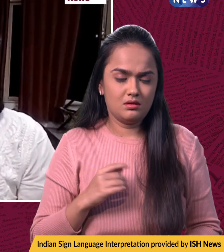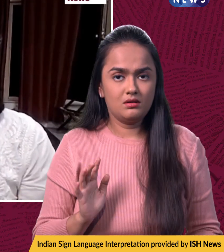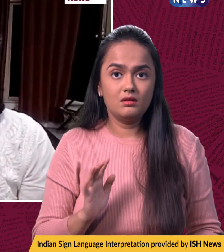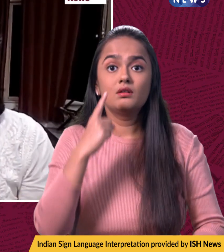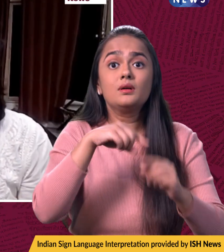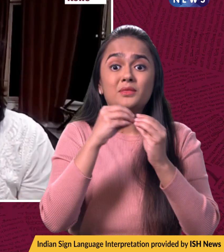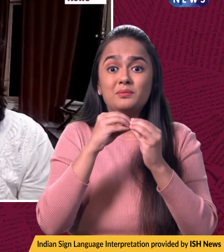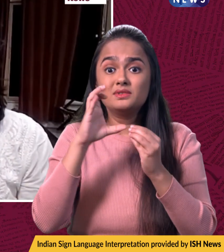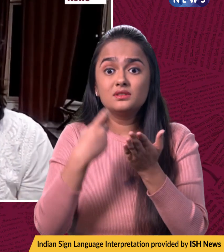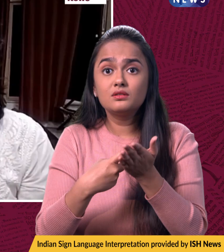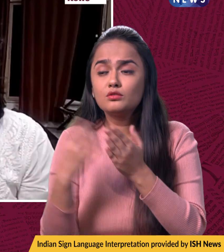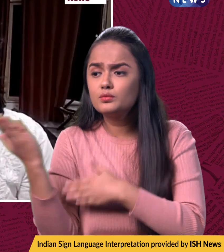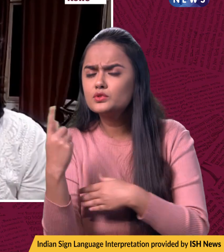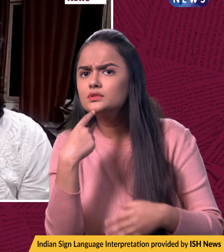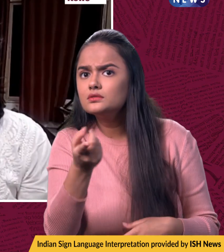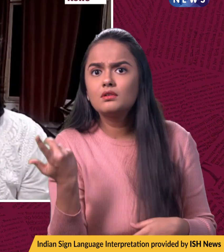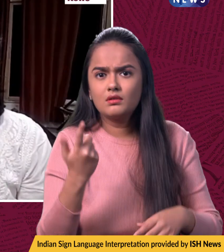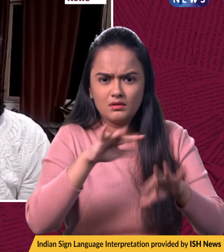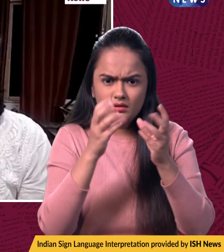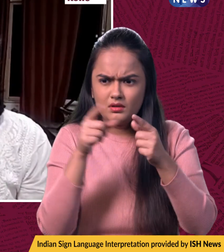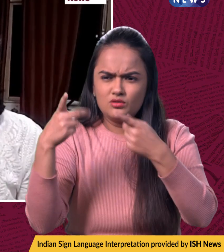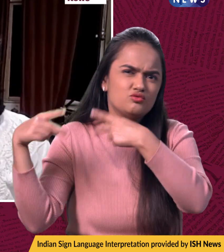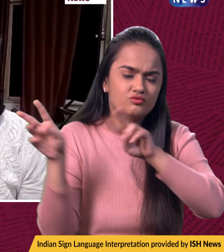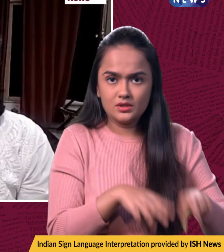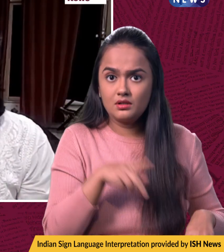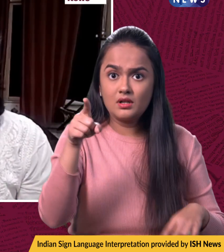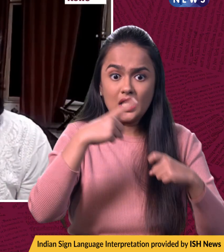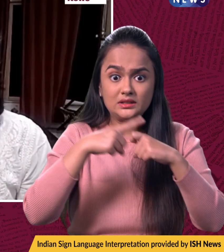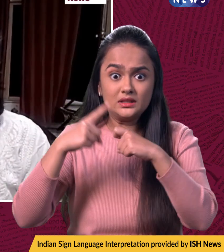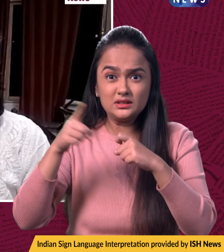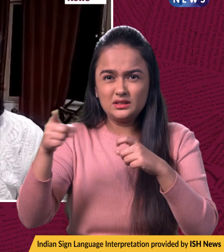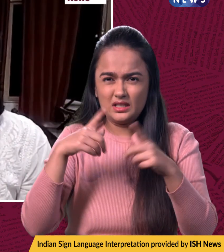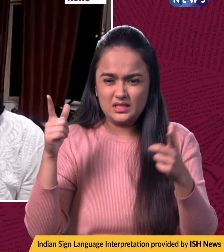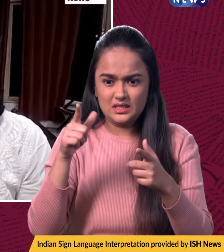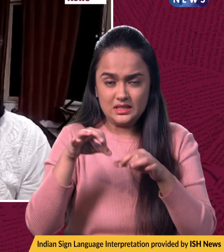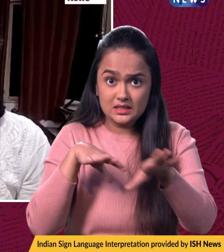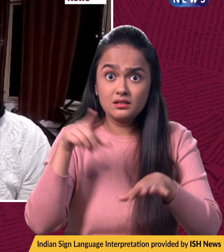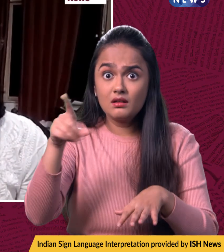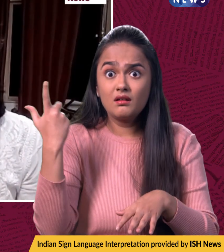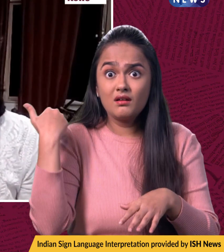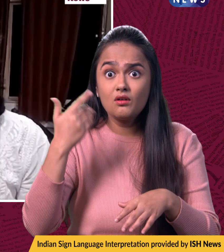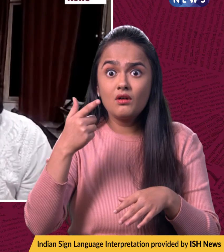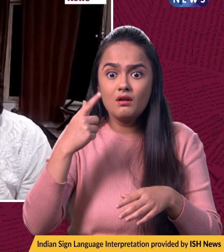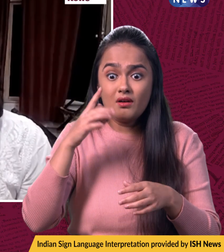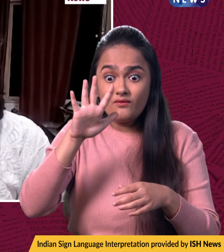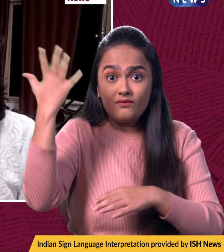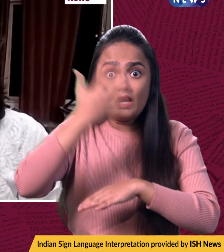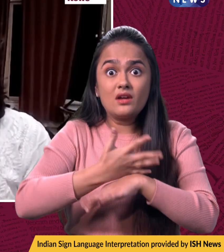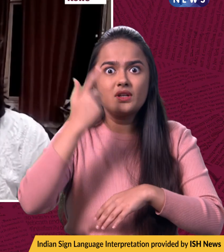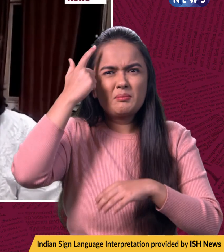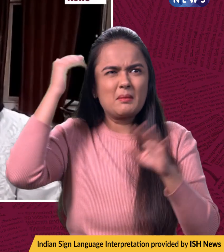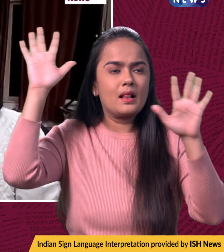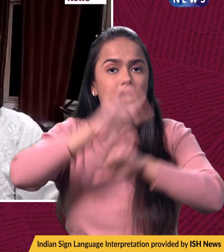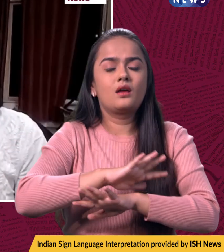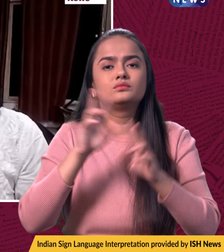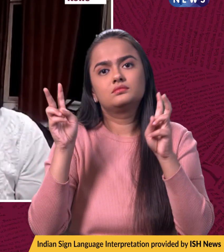Also, according to a BBC report, internet services have returned to Kazakhstan's largest city following a 5-day blackout.